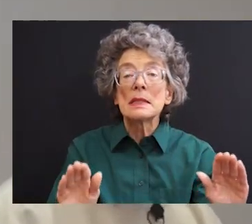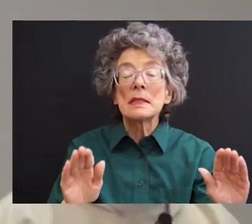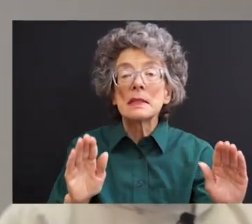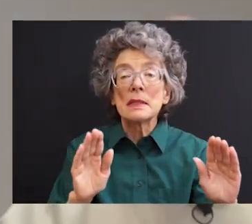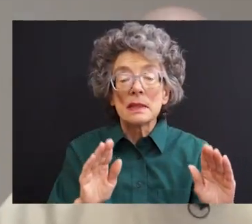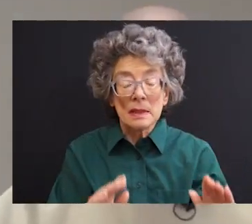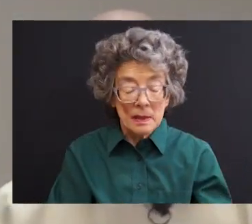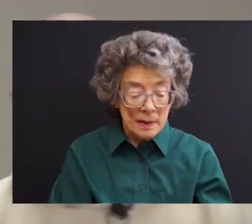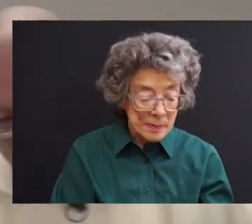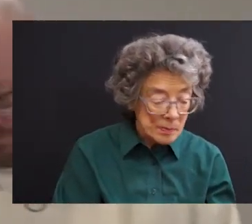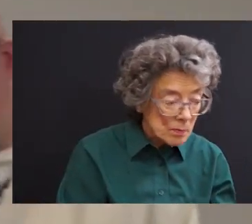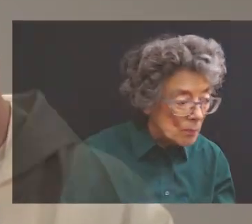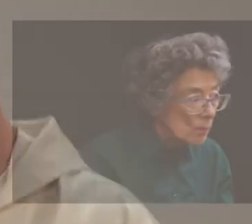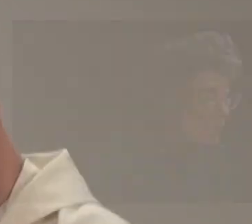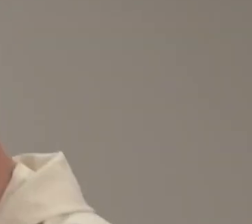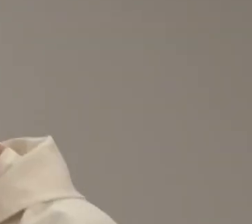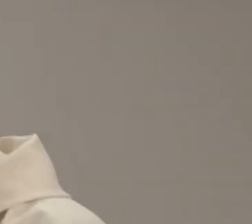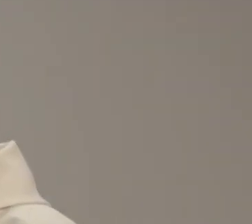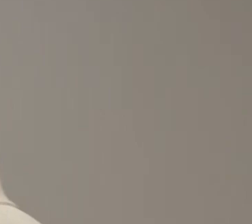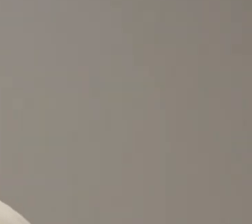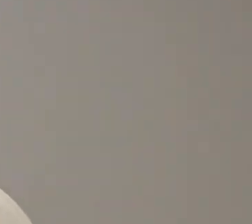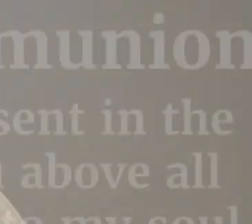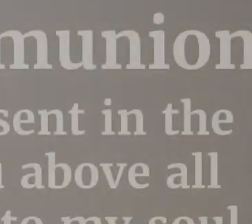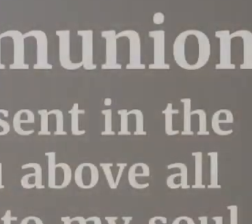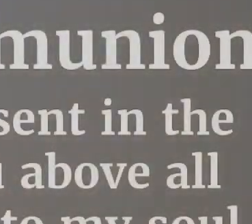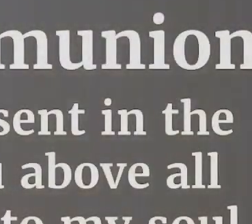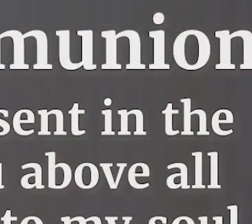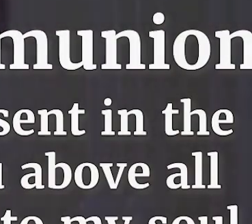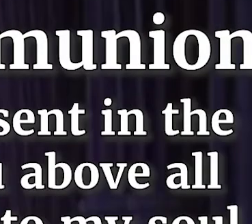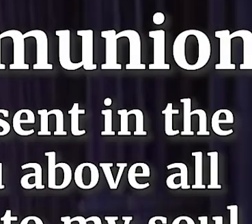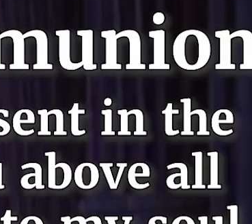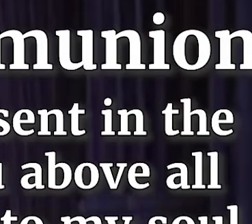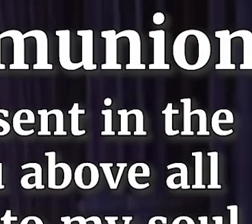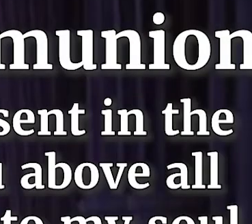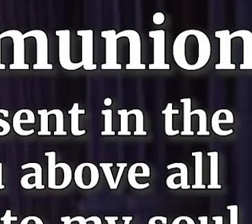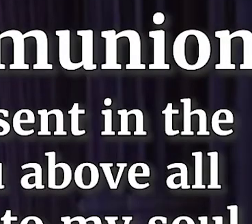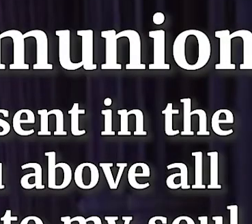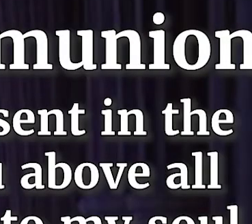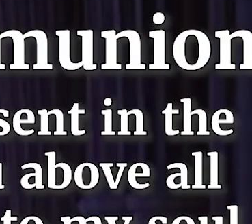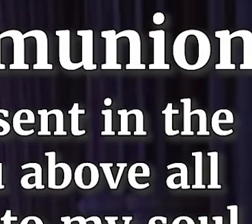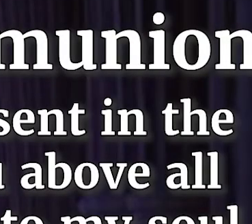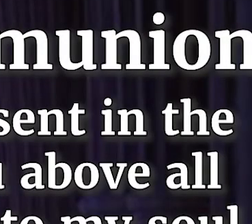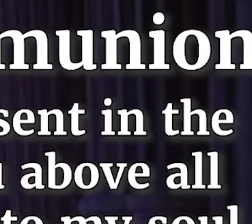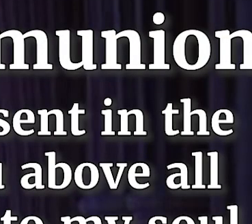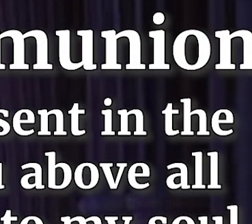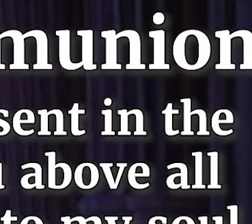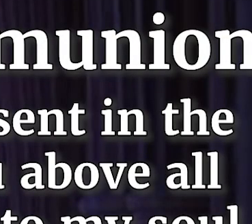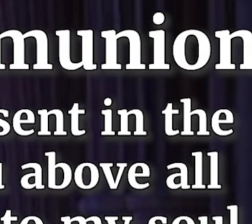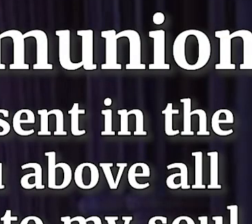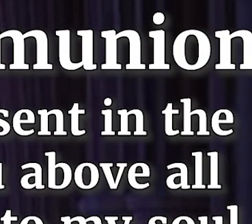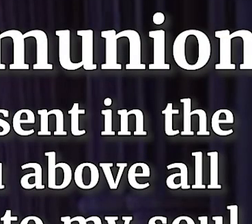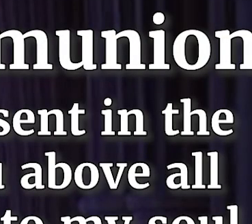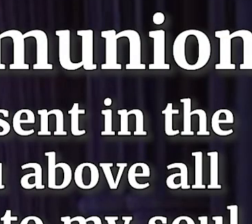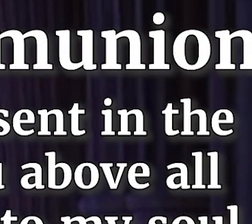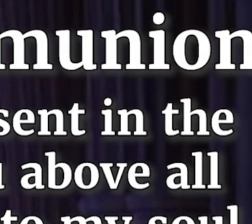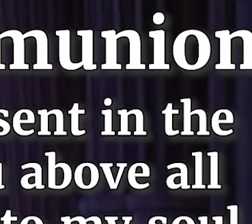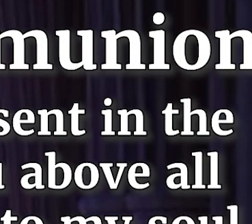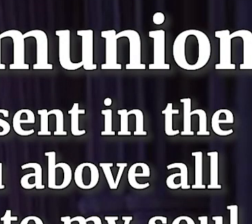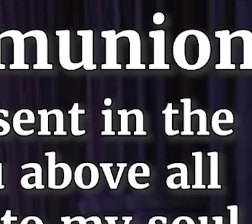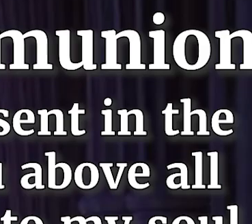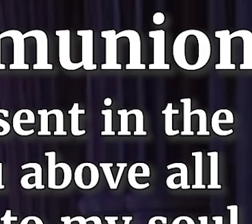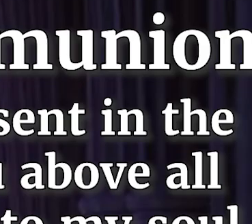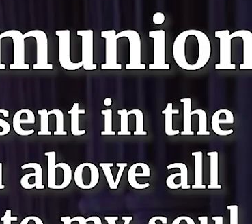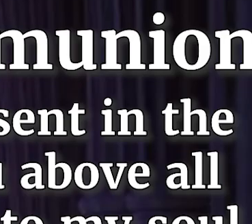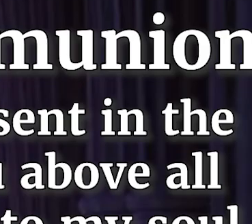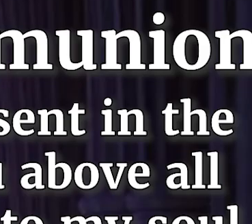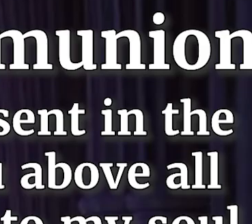those unable to receive the Holy Eucharist at this time. My Jesus, I believe that you are present in the most blessed sacrament.